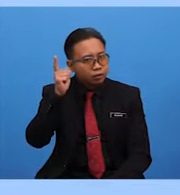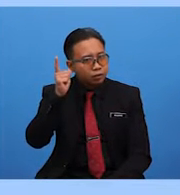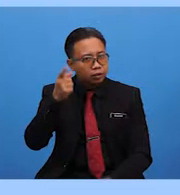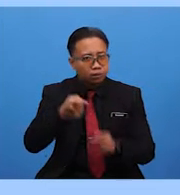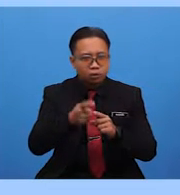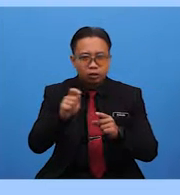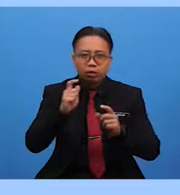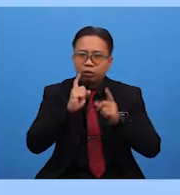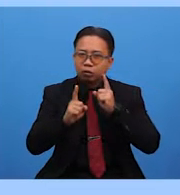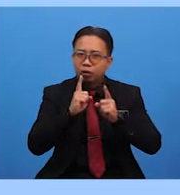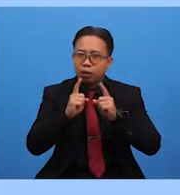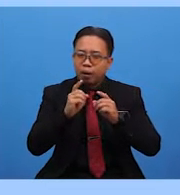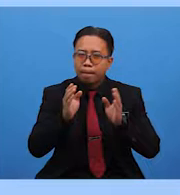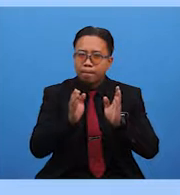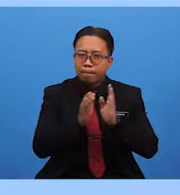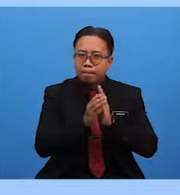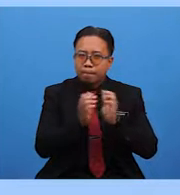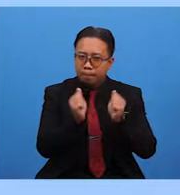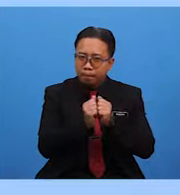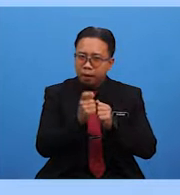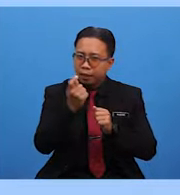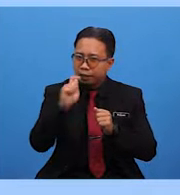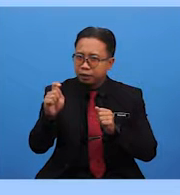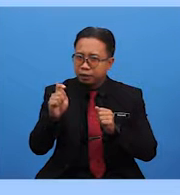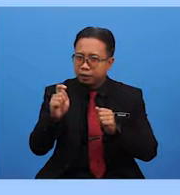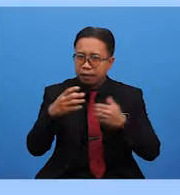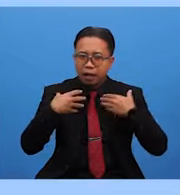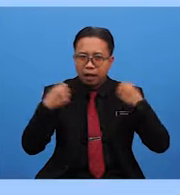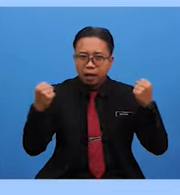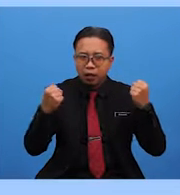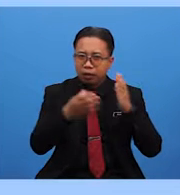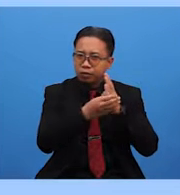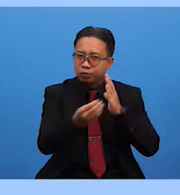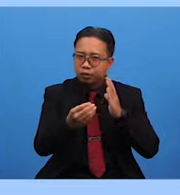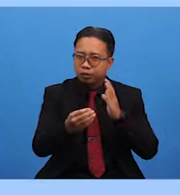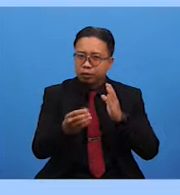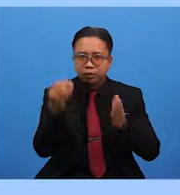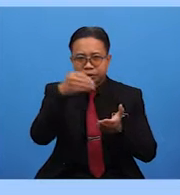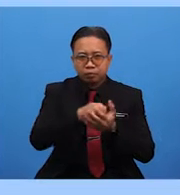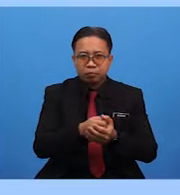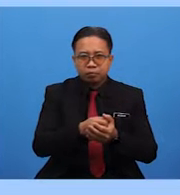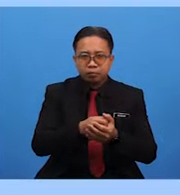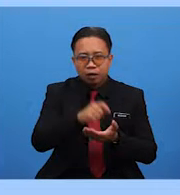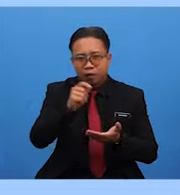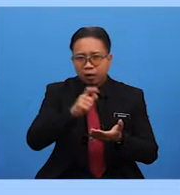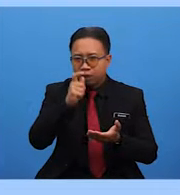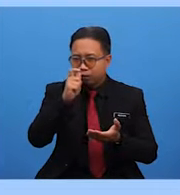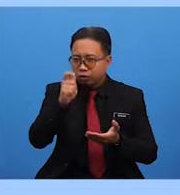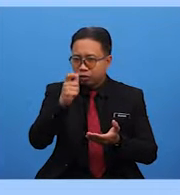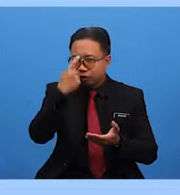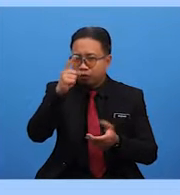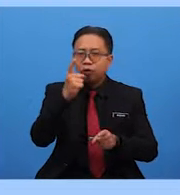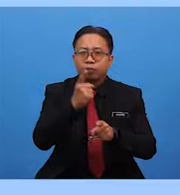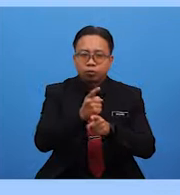Listen to the talk by the health expert again. Write T for true statements, F for